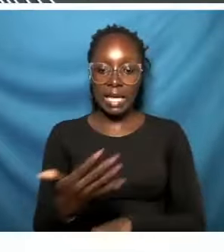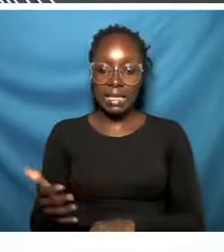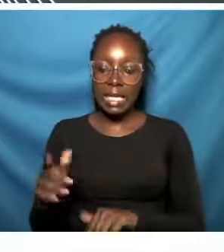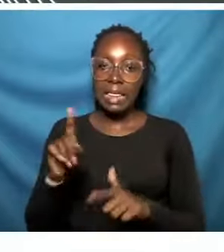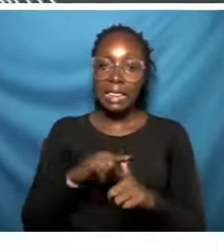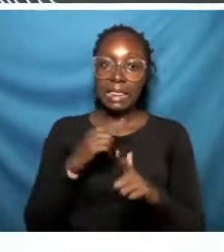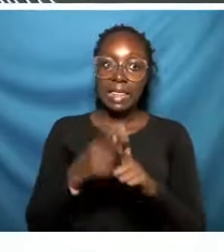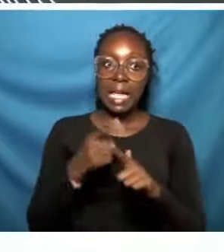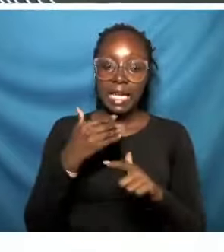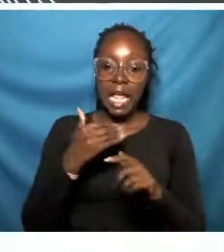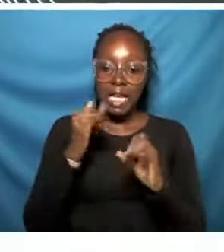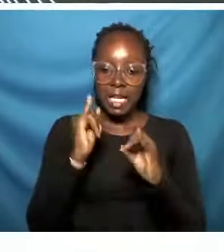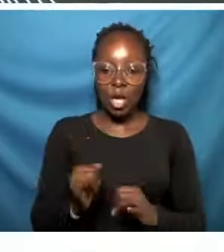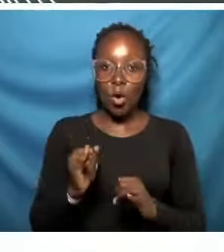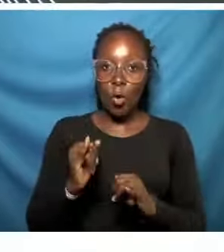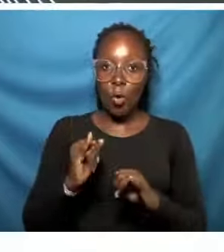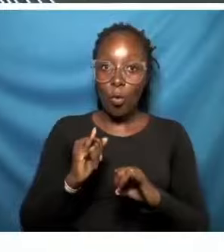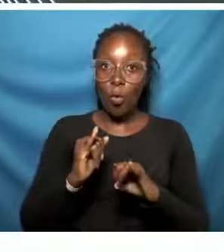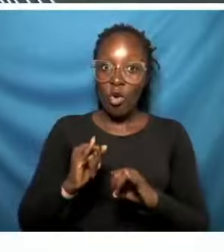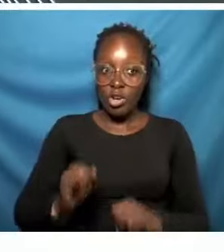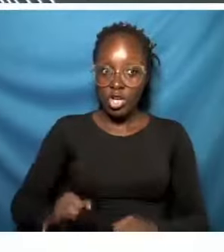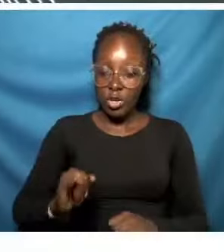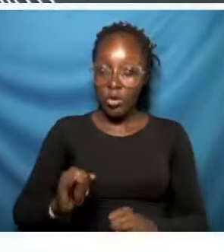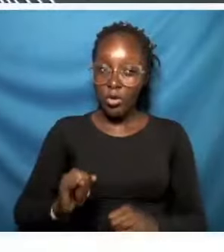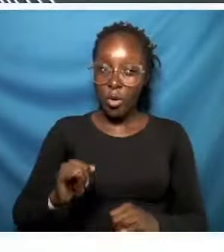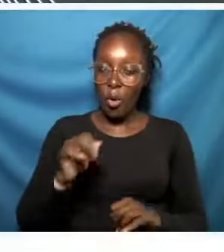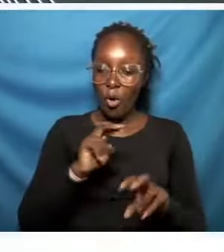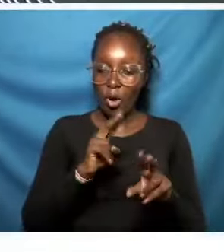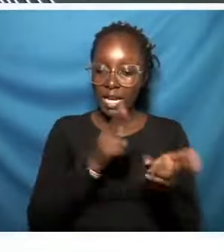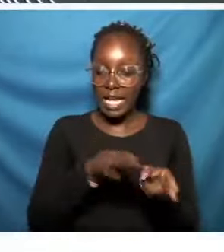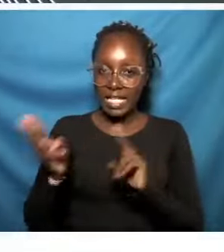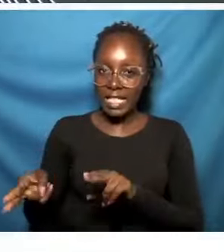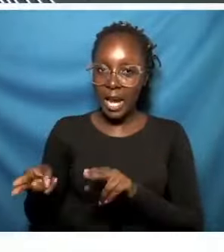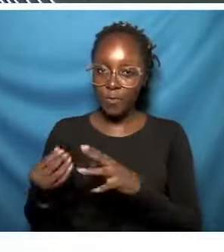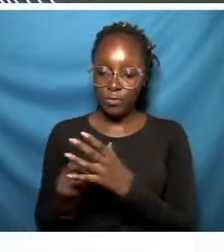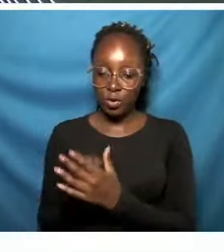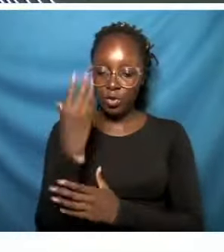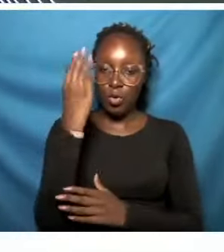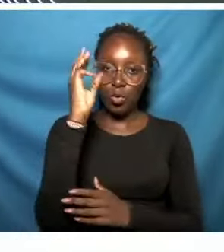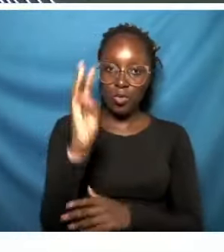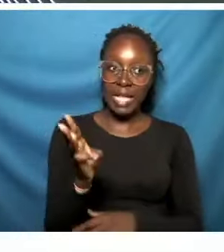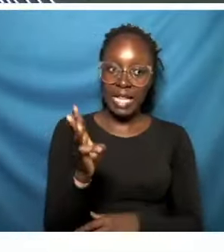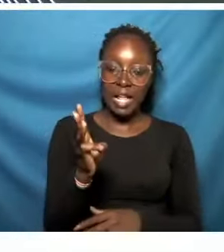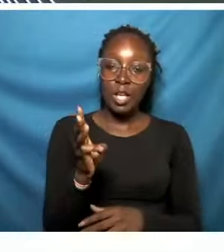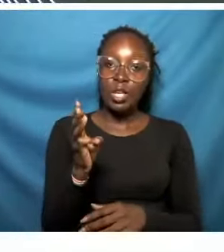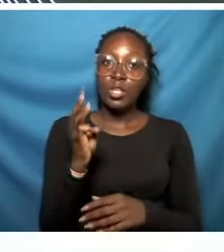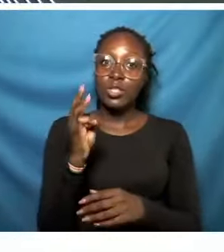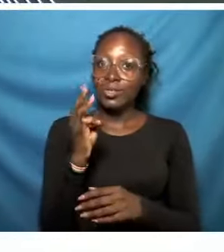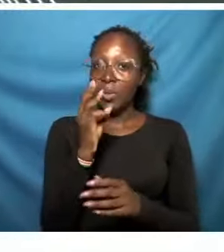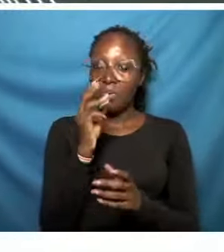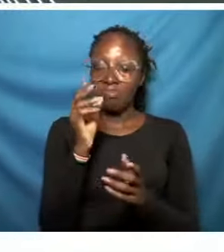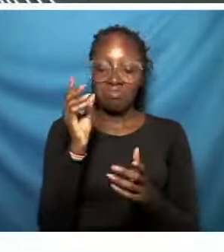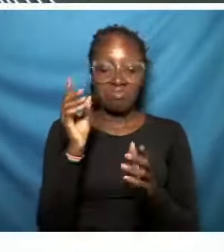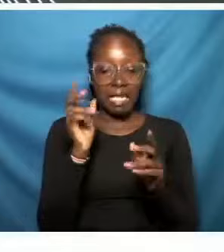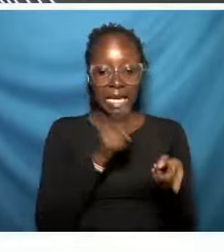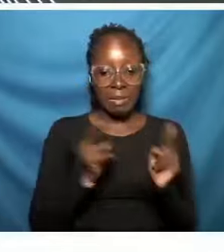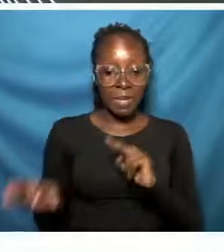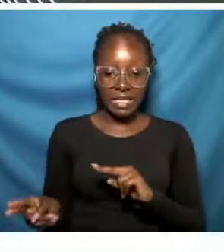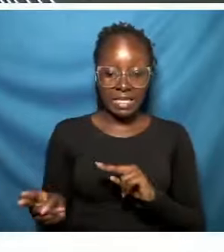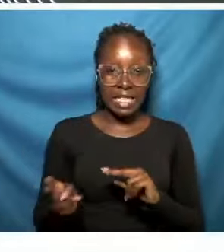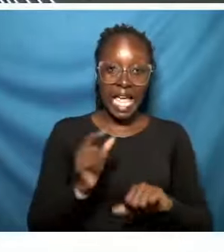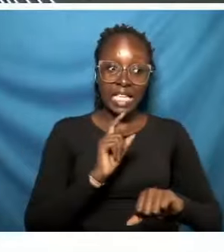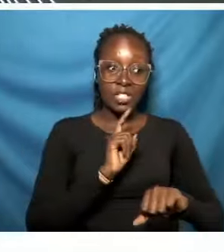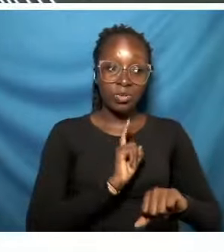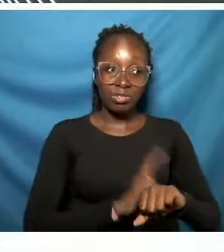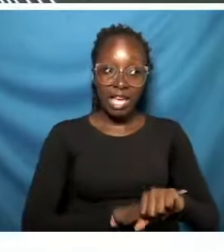self. So two natures. I don't know which one you want to feed. The more you feed it, the more you watch porn under the blanket, the more